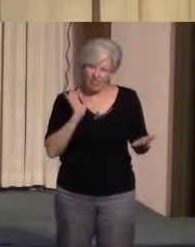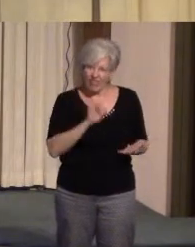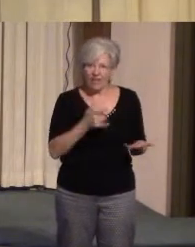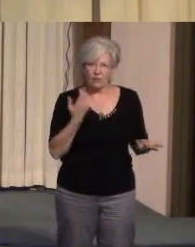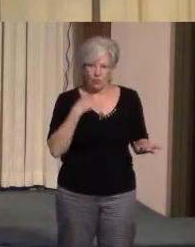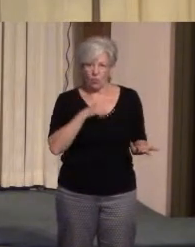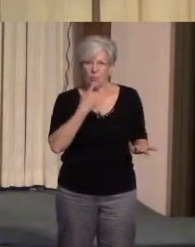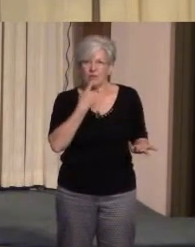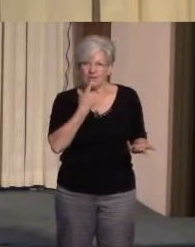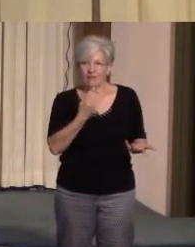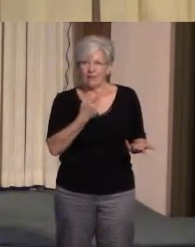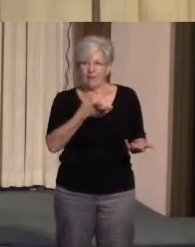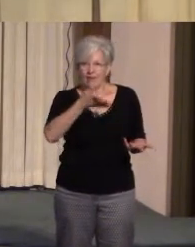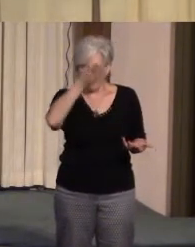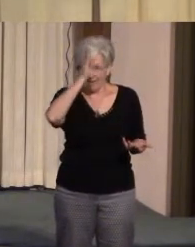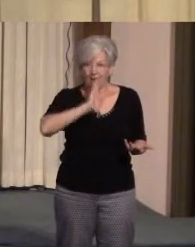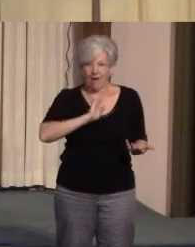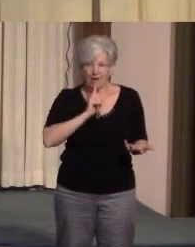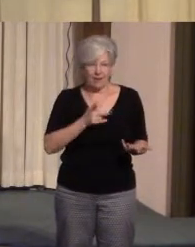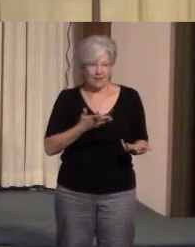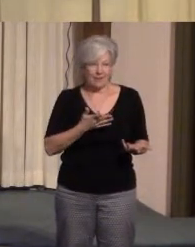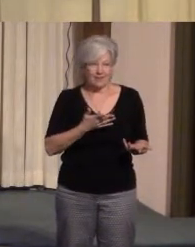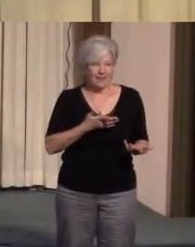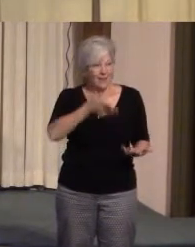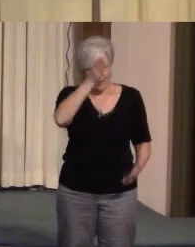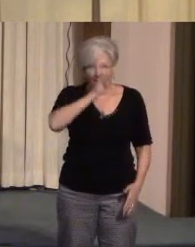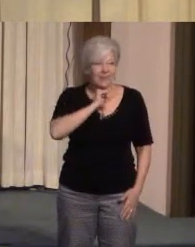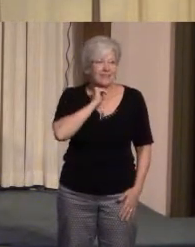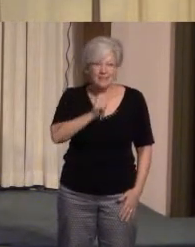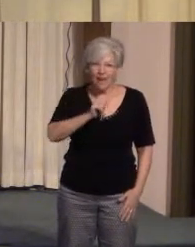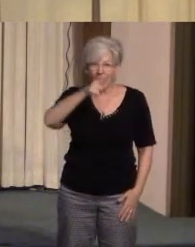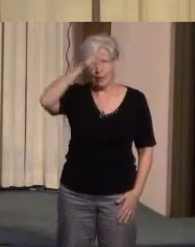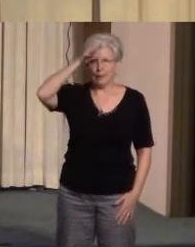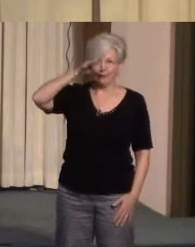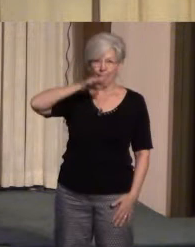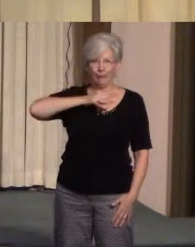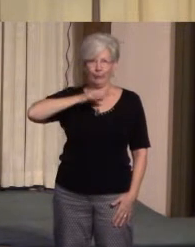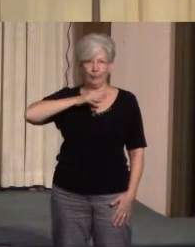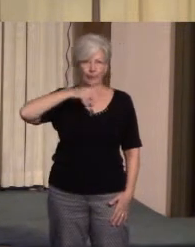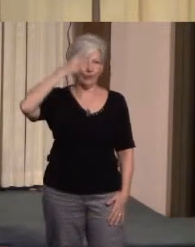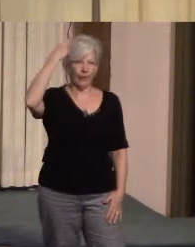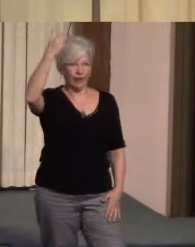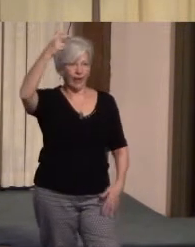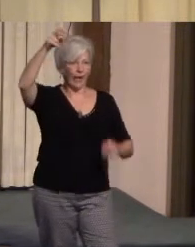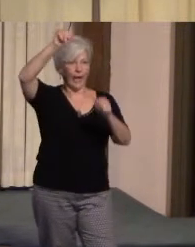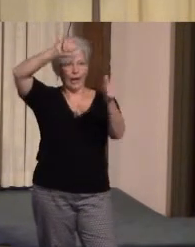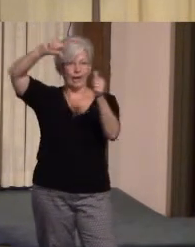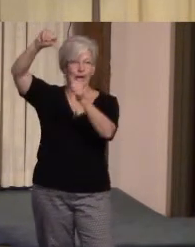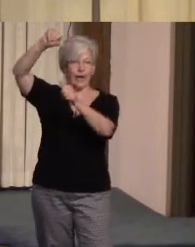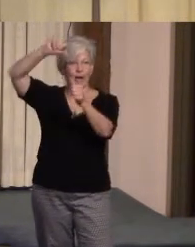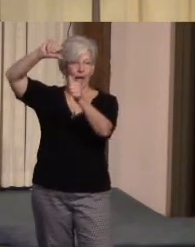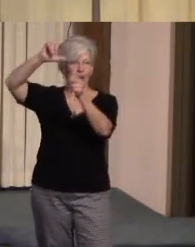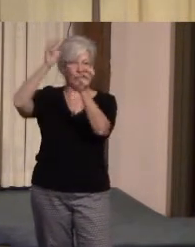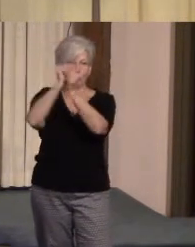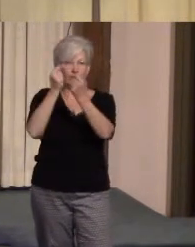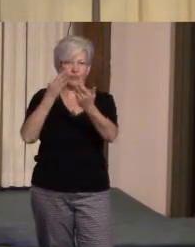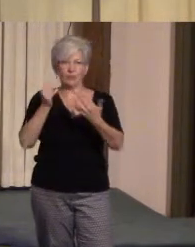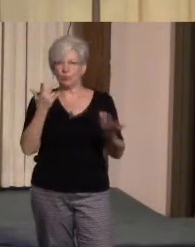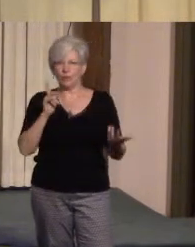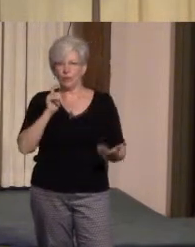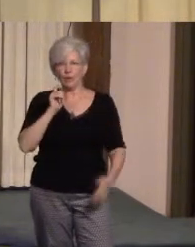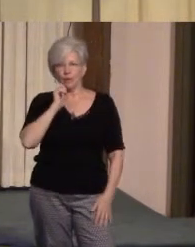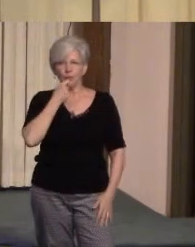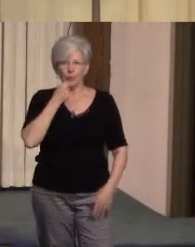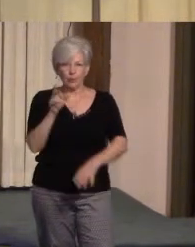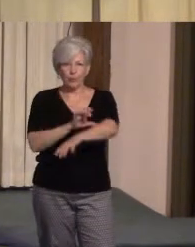Unity, is. All right? God's not a dude hanging out someplace with this really